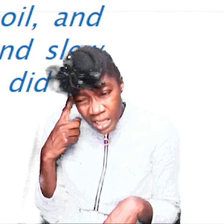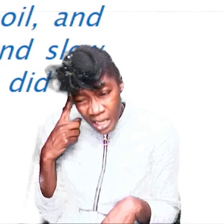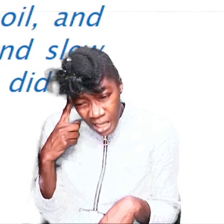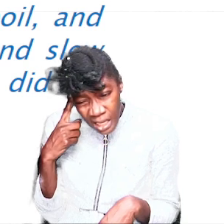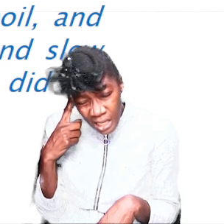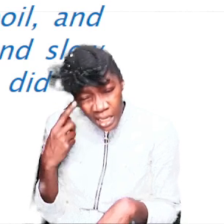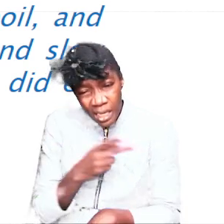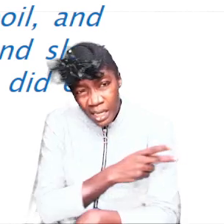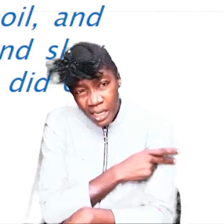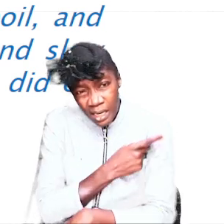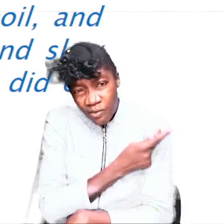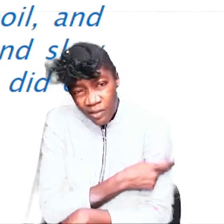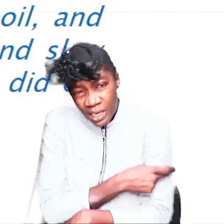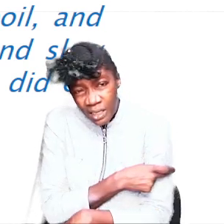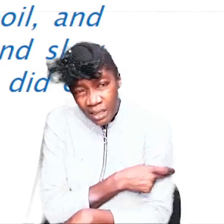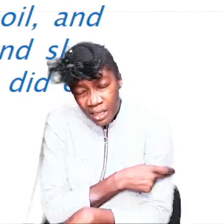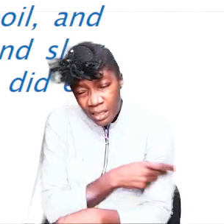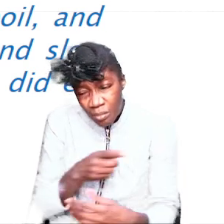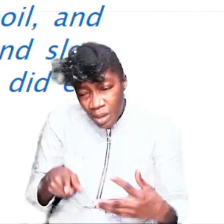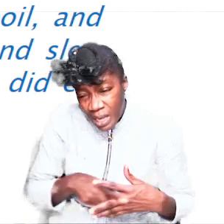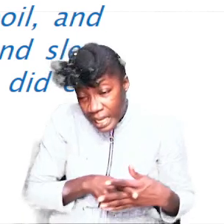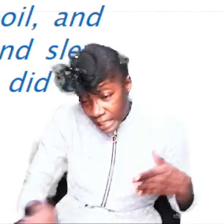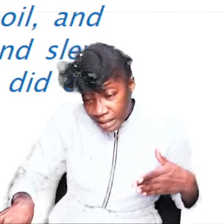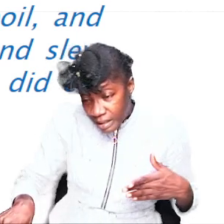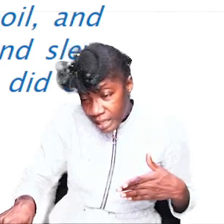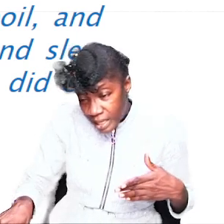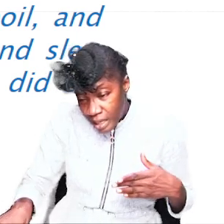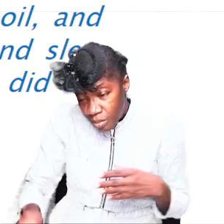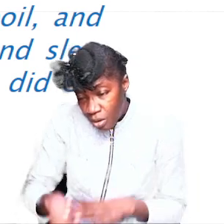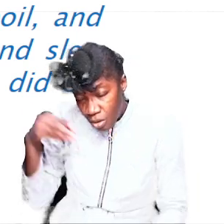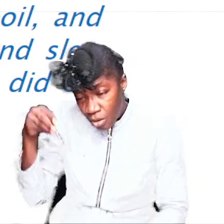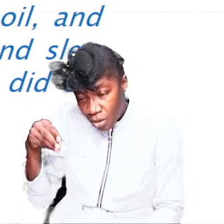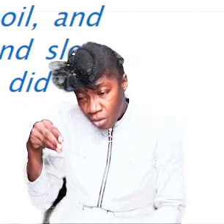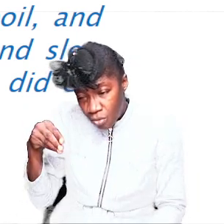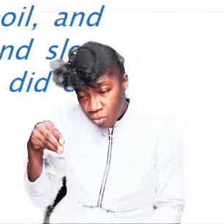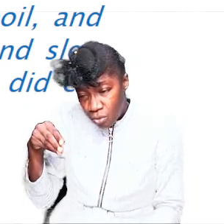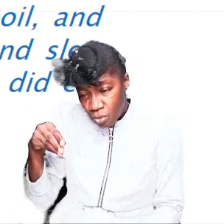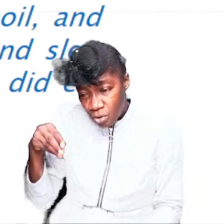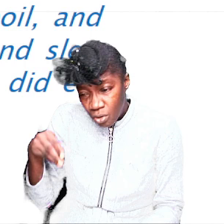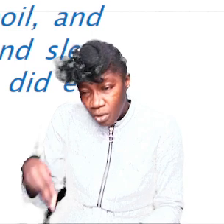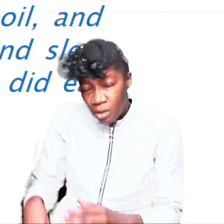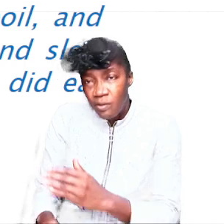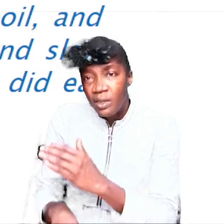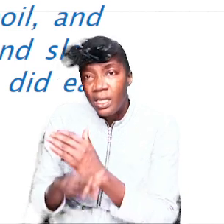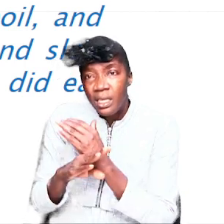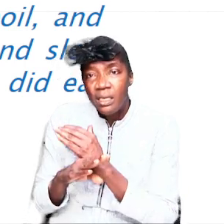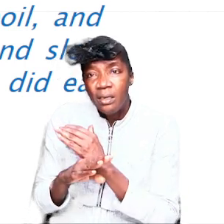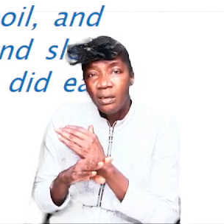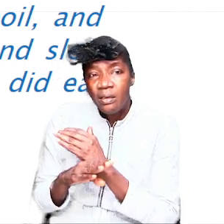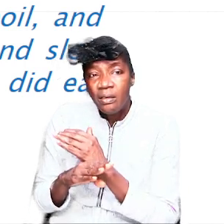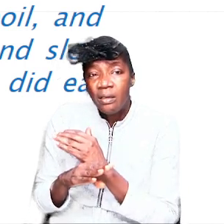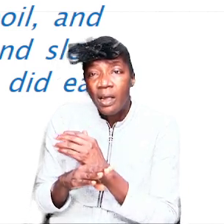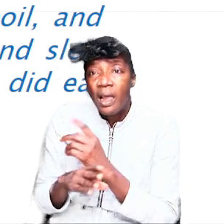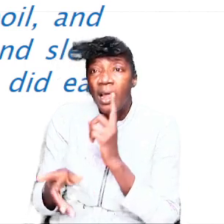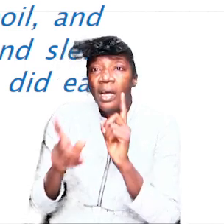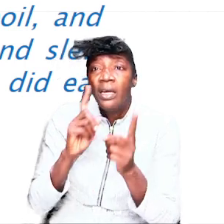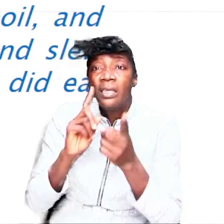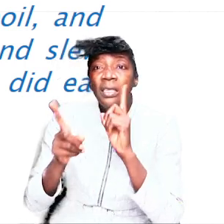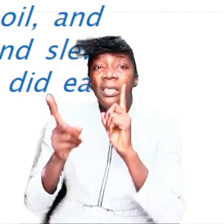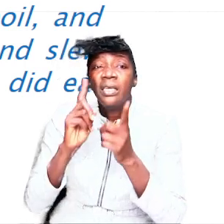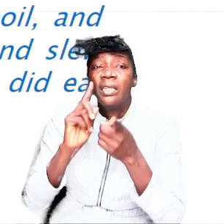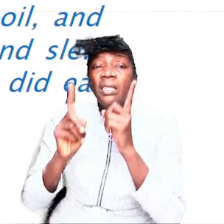Philistine would have escaped out of their hands, the adjuration that he made